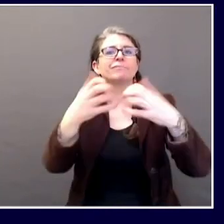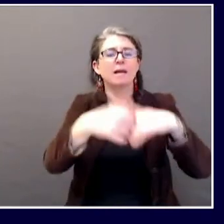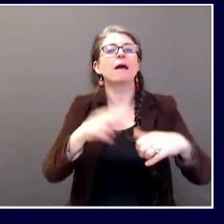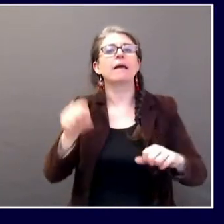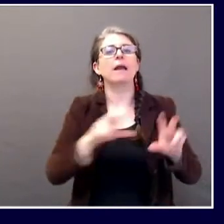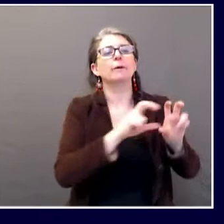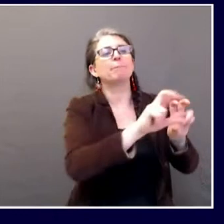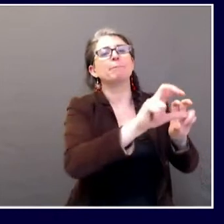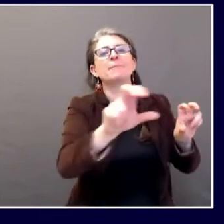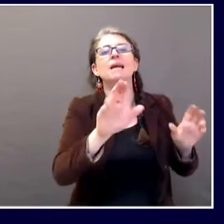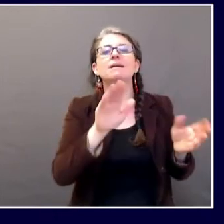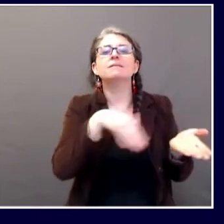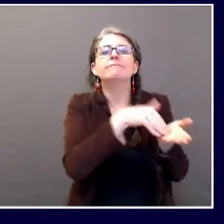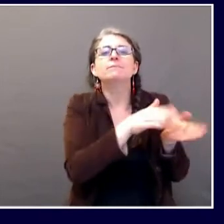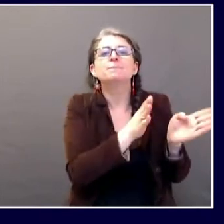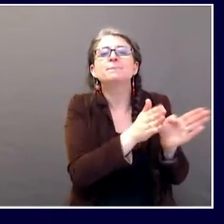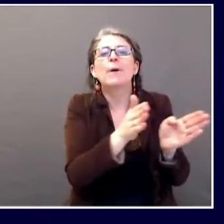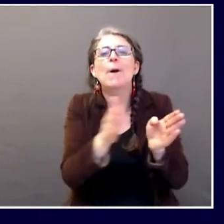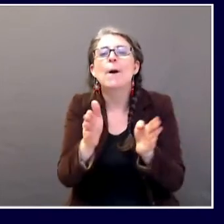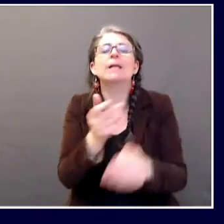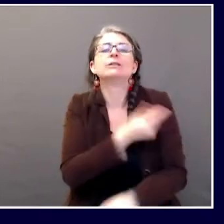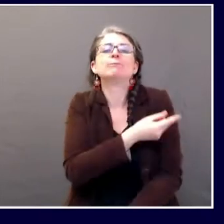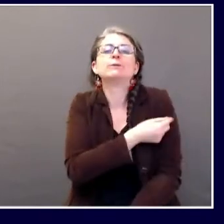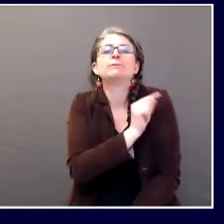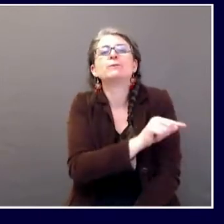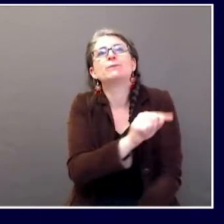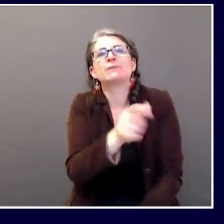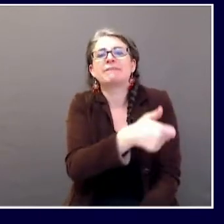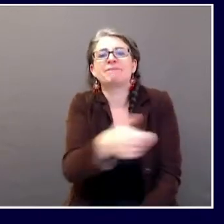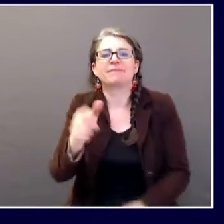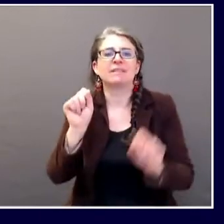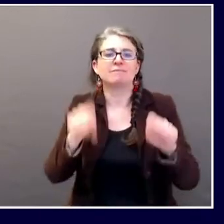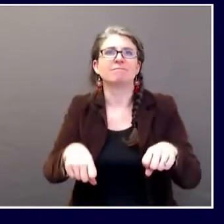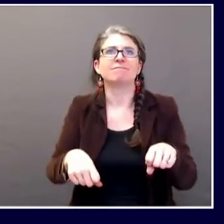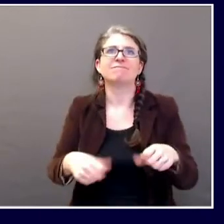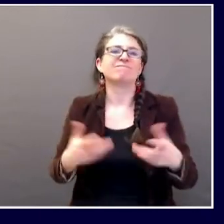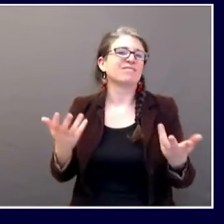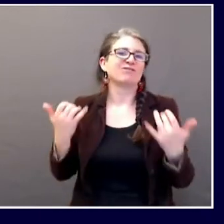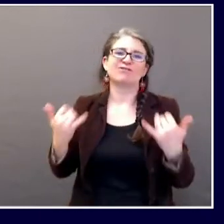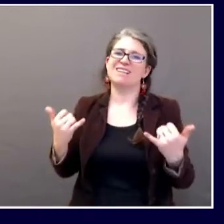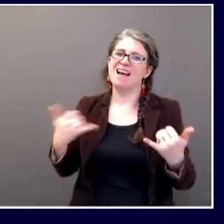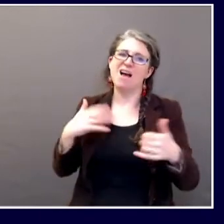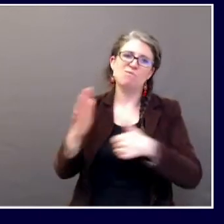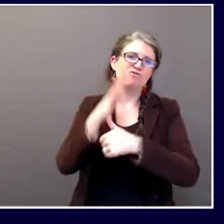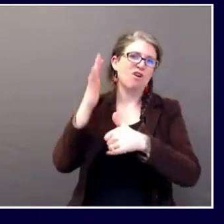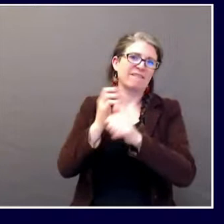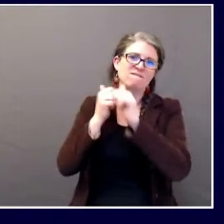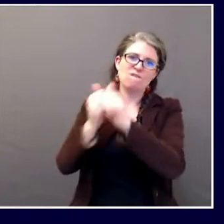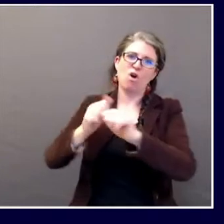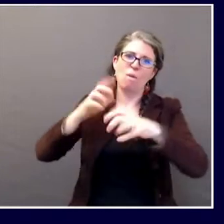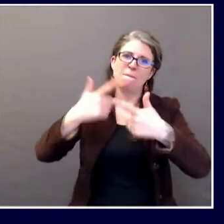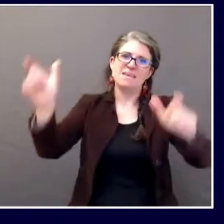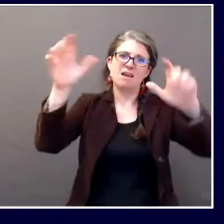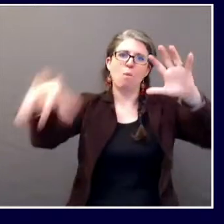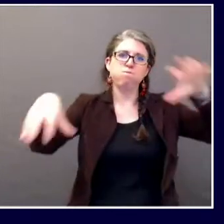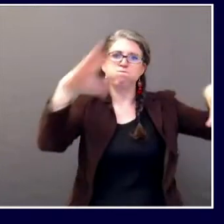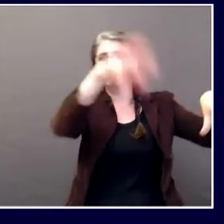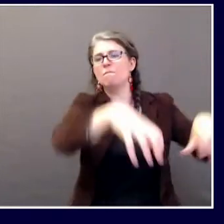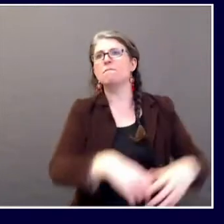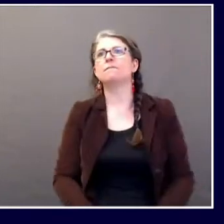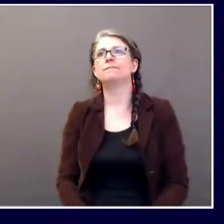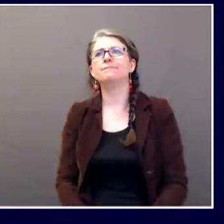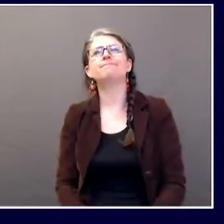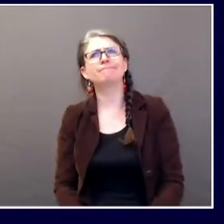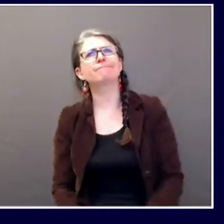then just a quick follow-up. You said that you're going to move some doses from the national chains again this week. Can you just tell us how